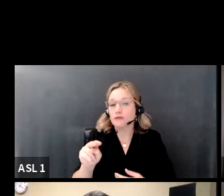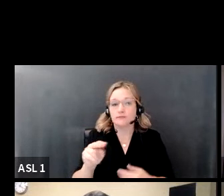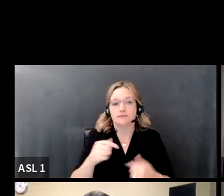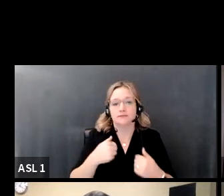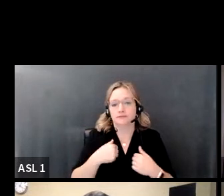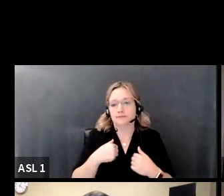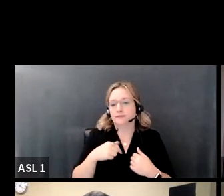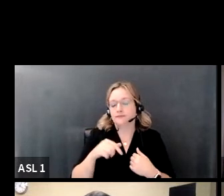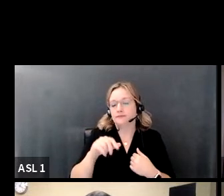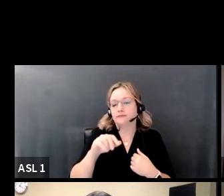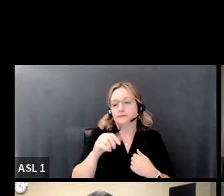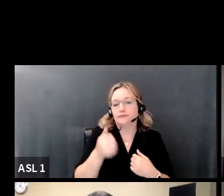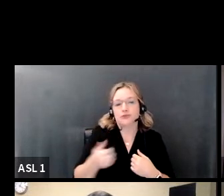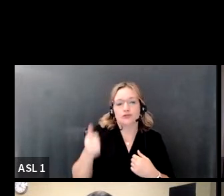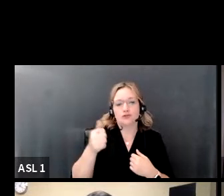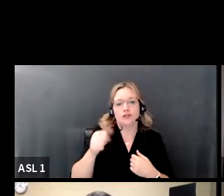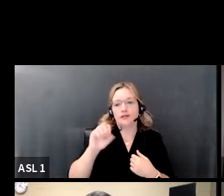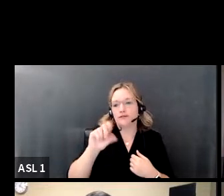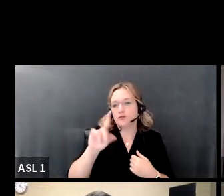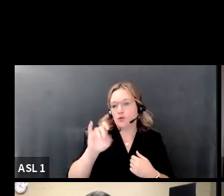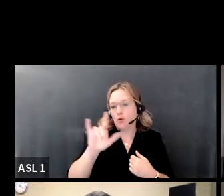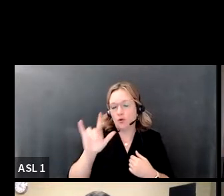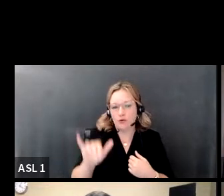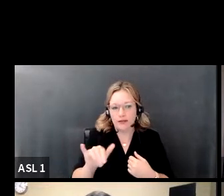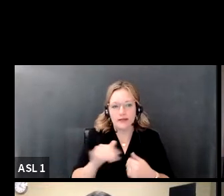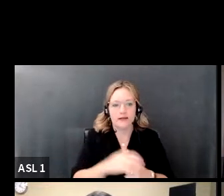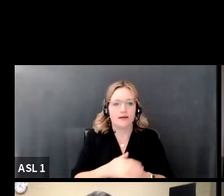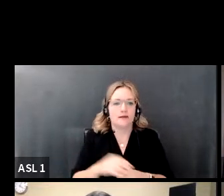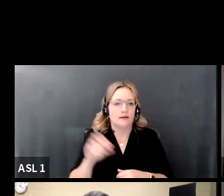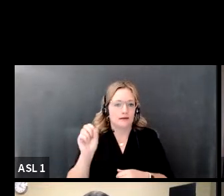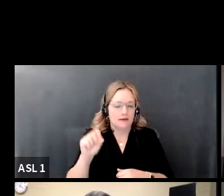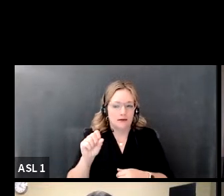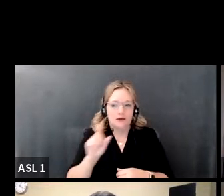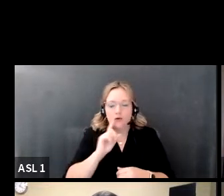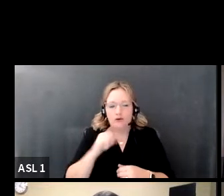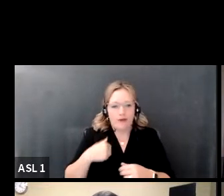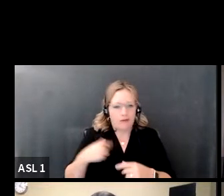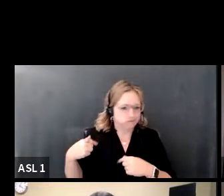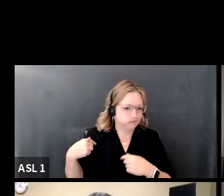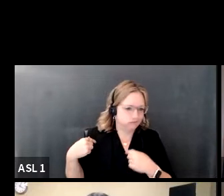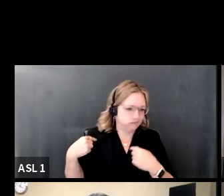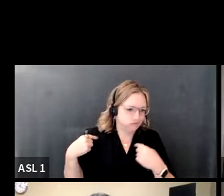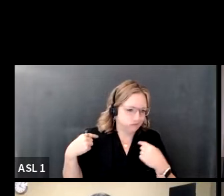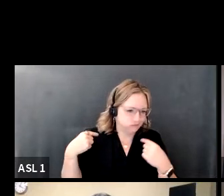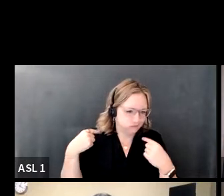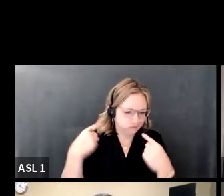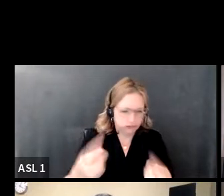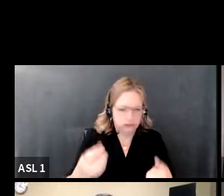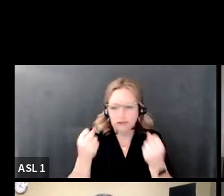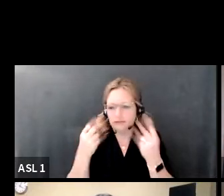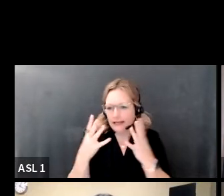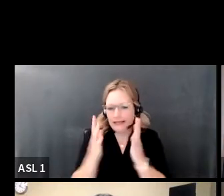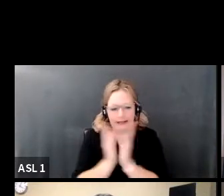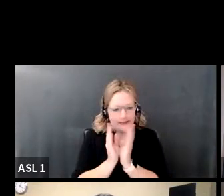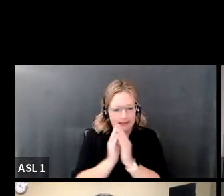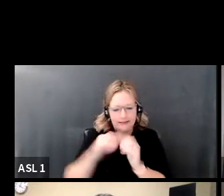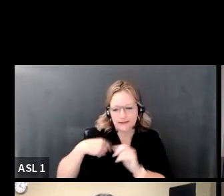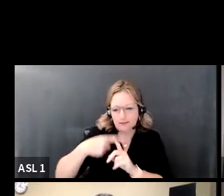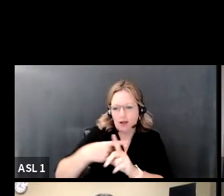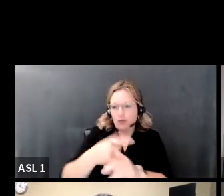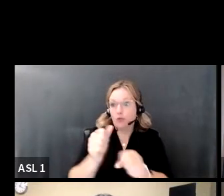as we've discussed in the three meetings we've had i think over almost five hours worth of meetings in the last month or so with the